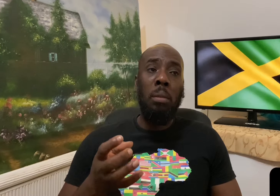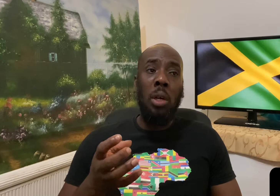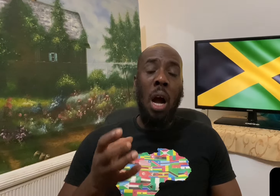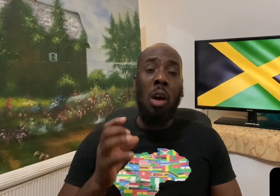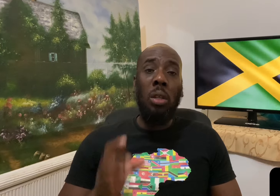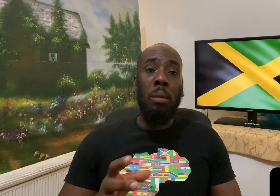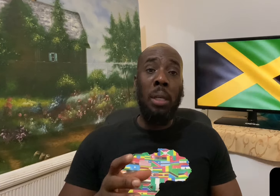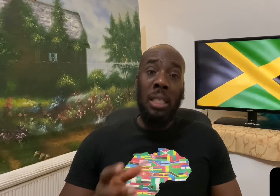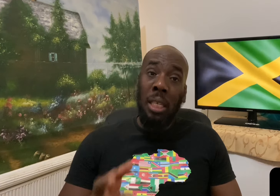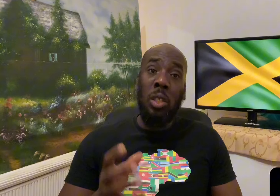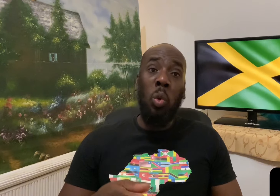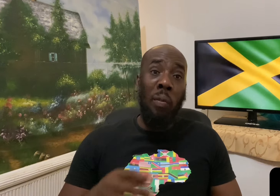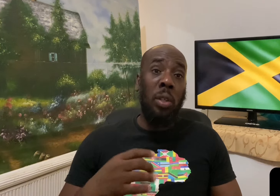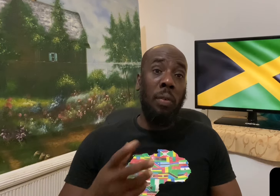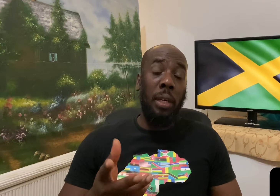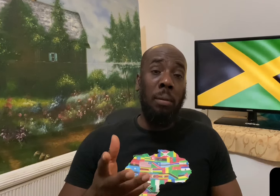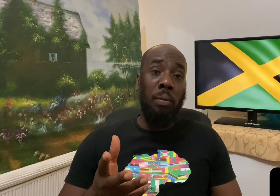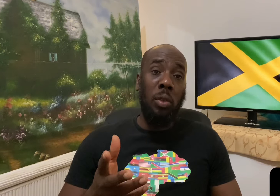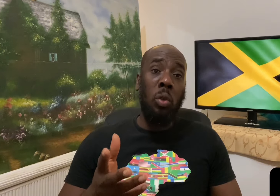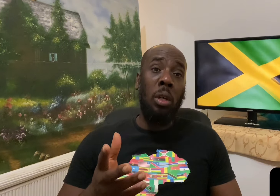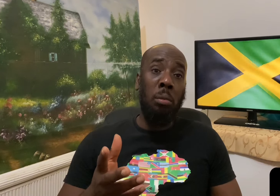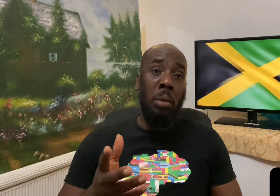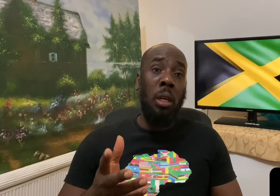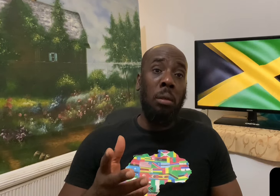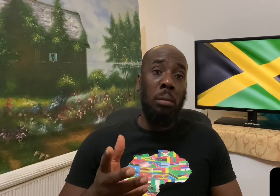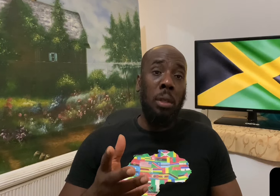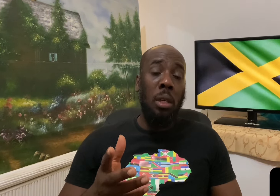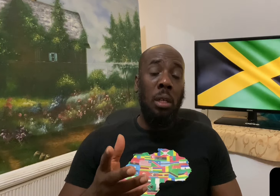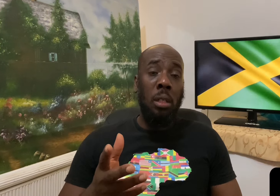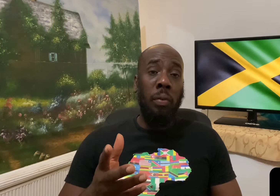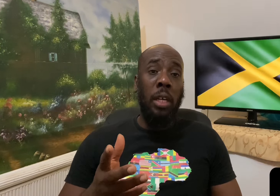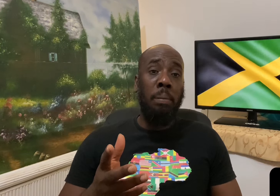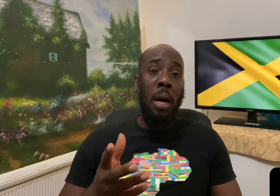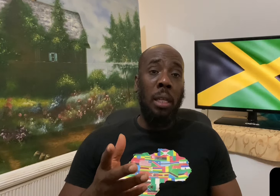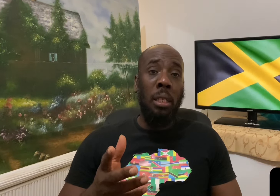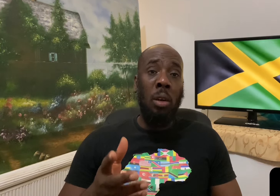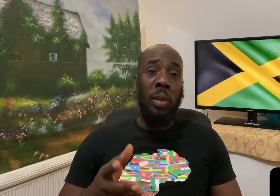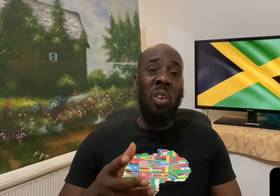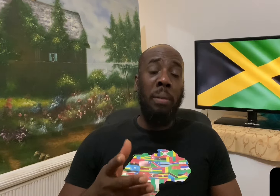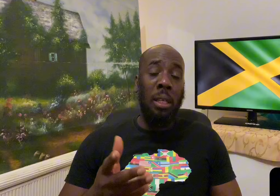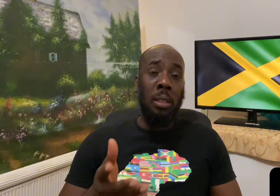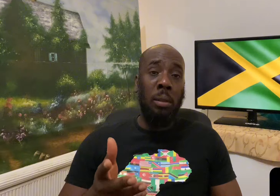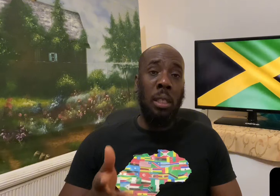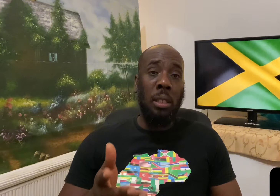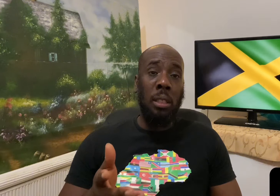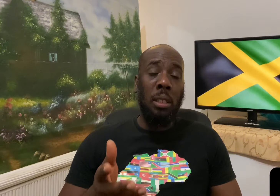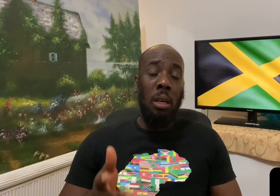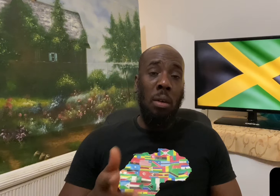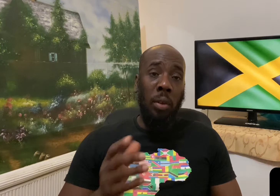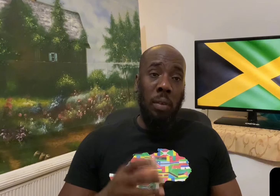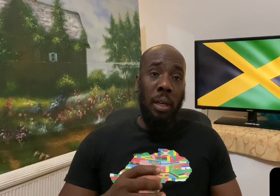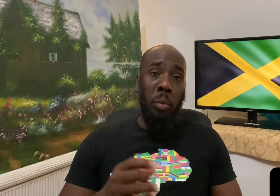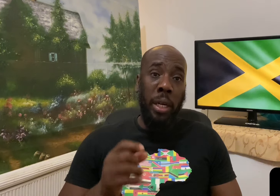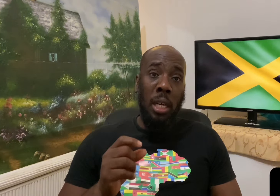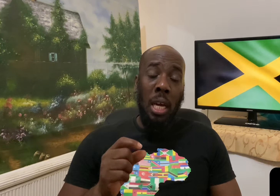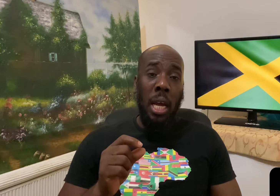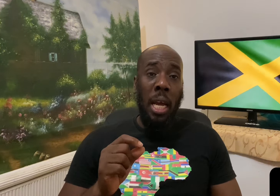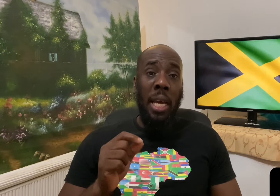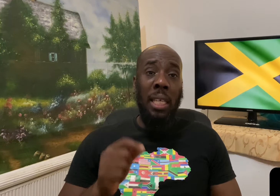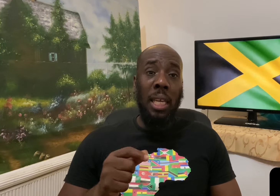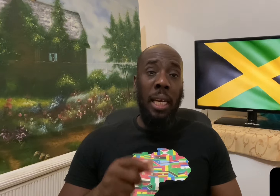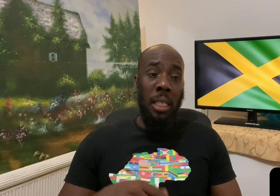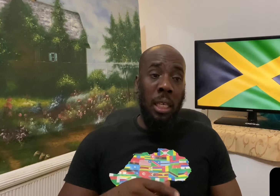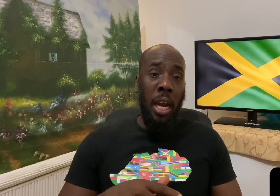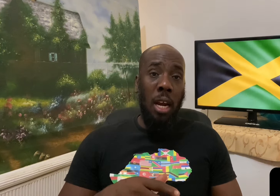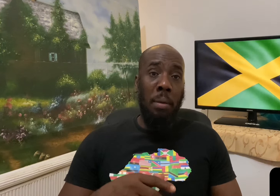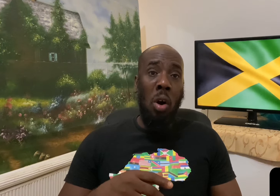him accountable? The citizens who voted for him to become for his party, over 12 million citizens voted for him. When